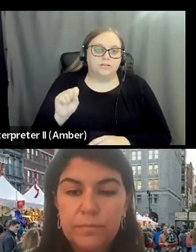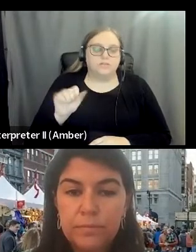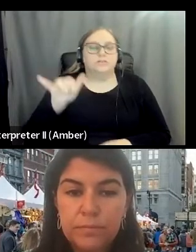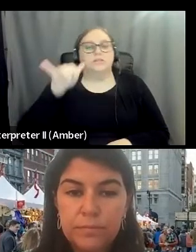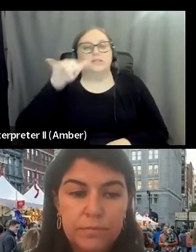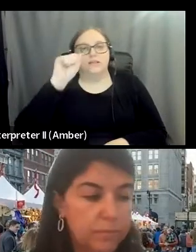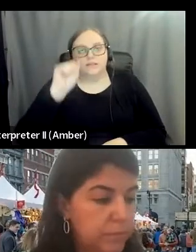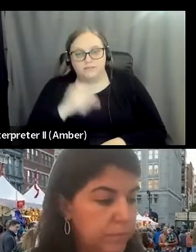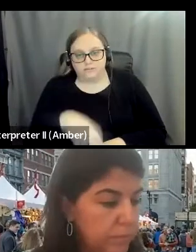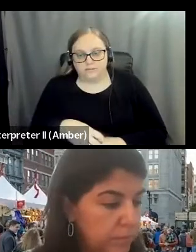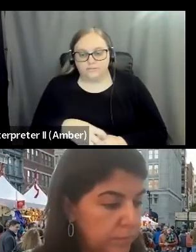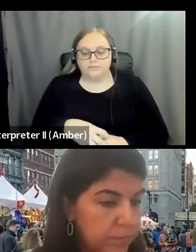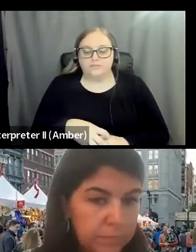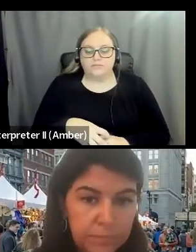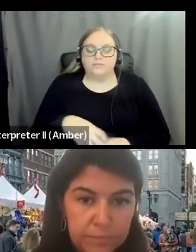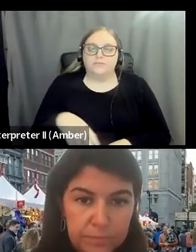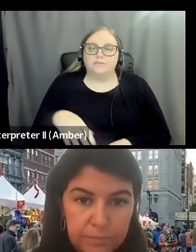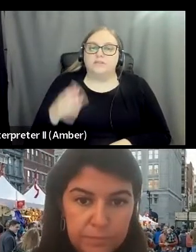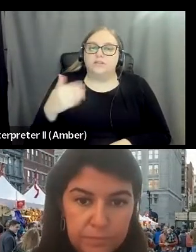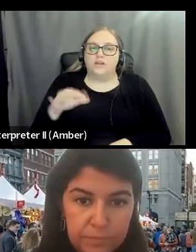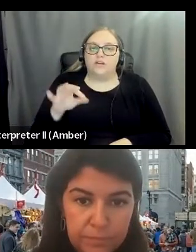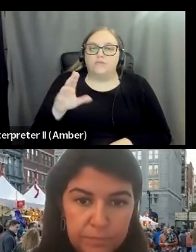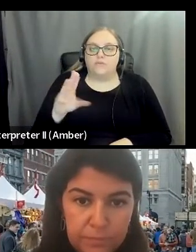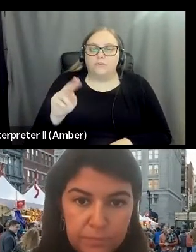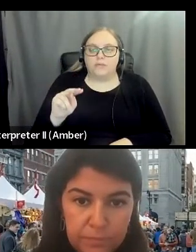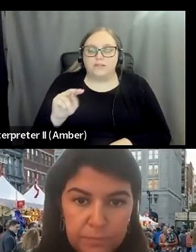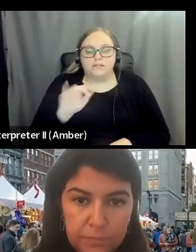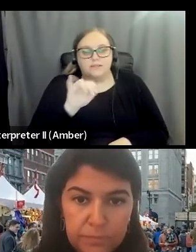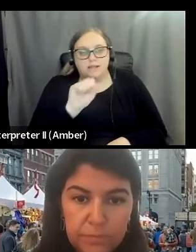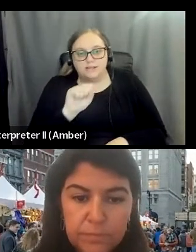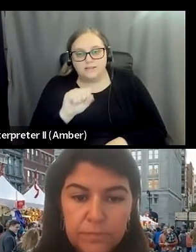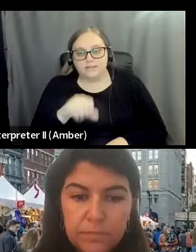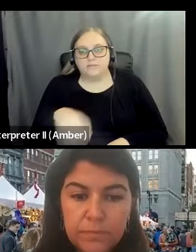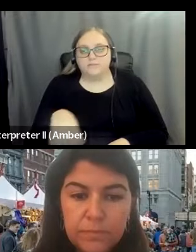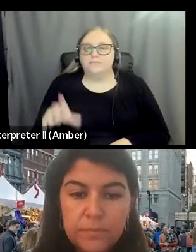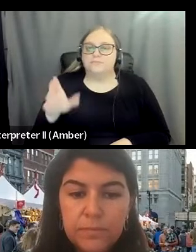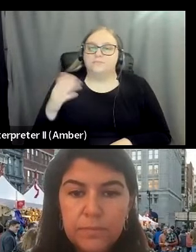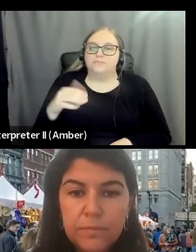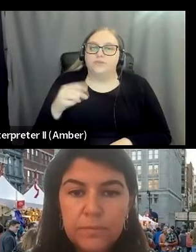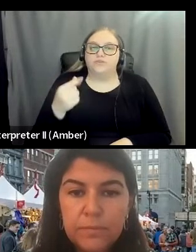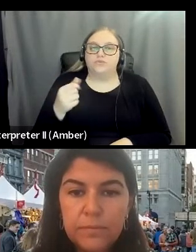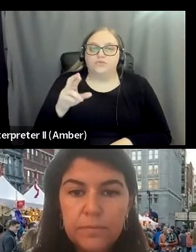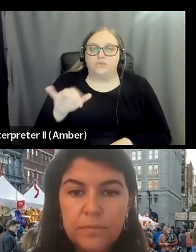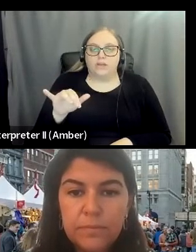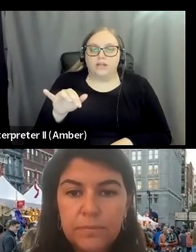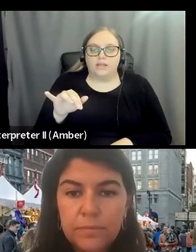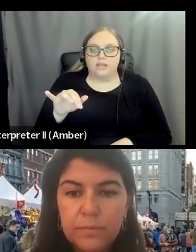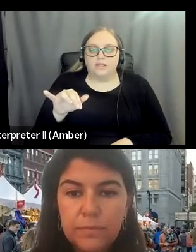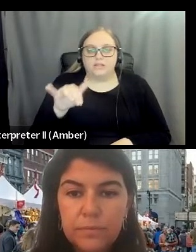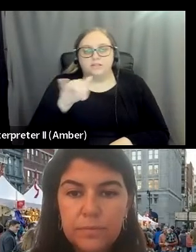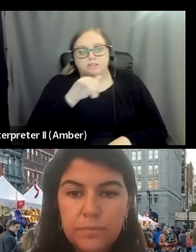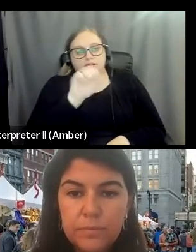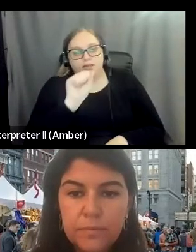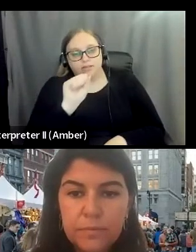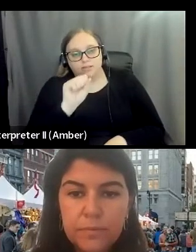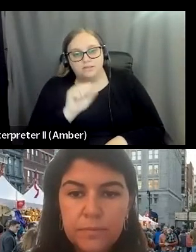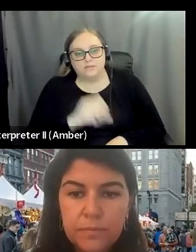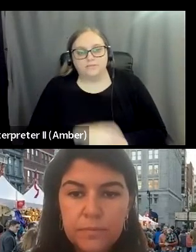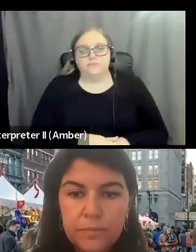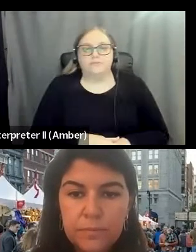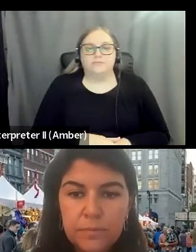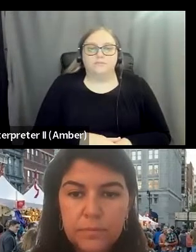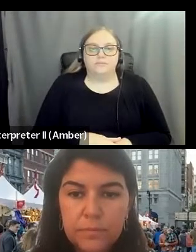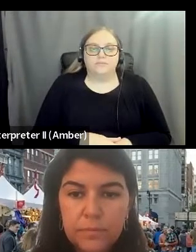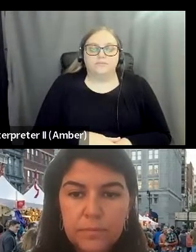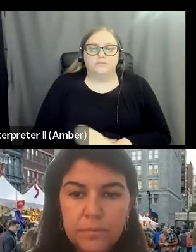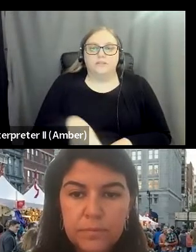Yes. Councilmember Bonds votes yes. Councilmember Fruman. Yes. Councilmember Fruman votes yes. Councilmember Gray. Yes. Councilmember Gray votes